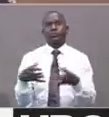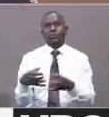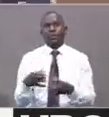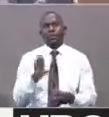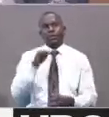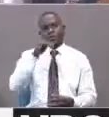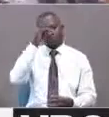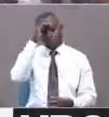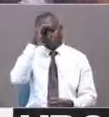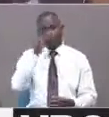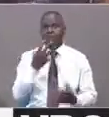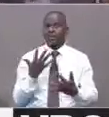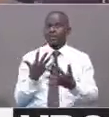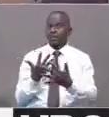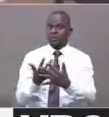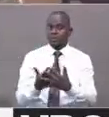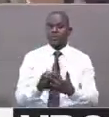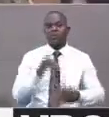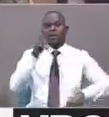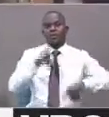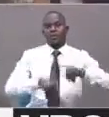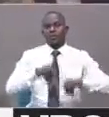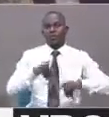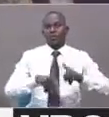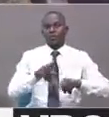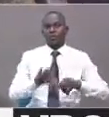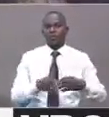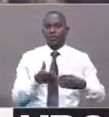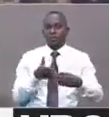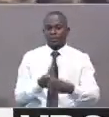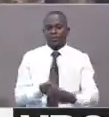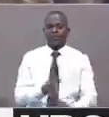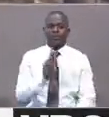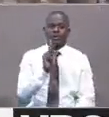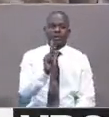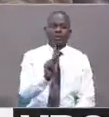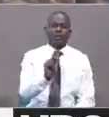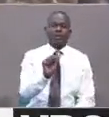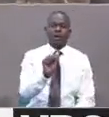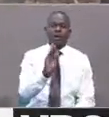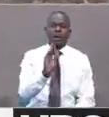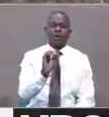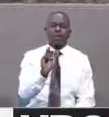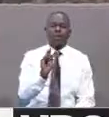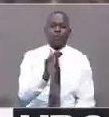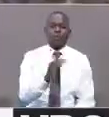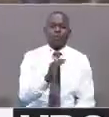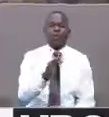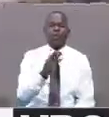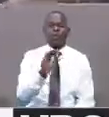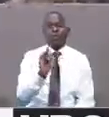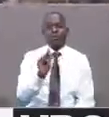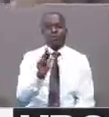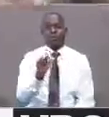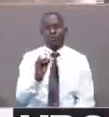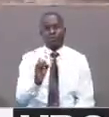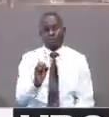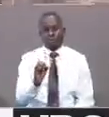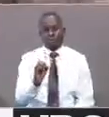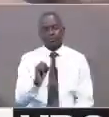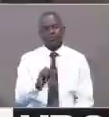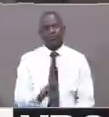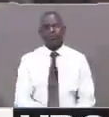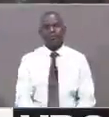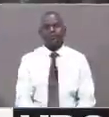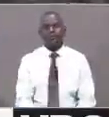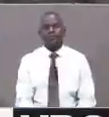Prisons, civil and political leaders from Kabong and Karenga districts. Report compiled by Maureen